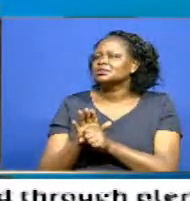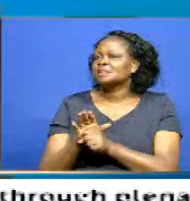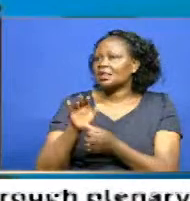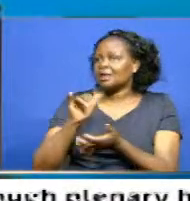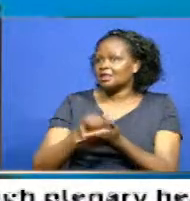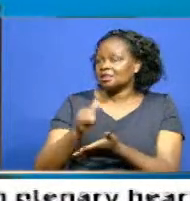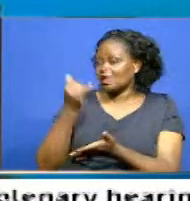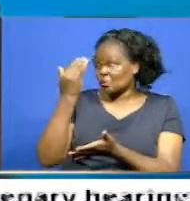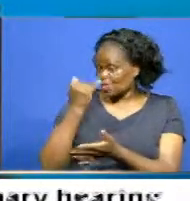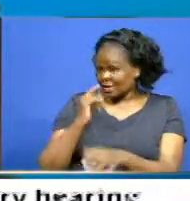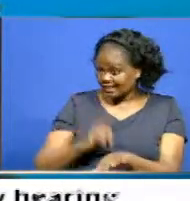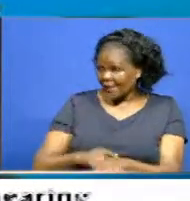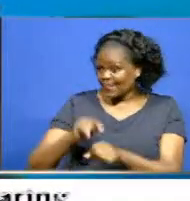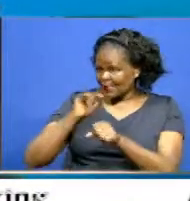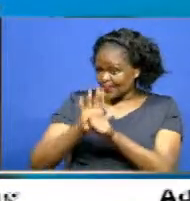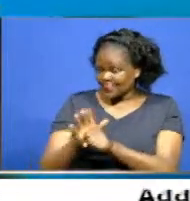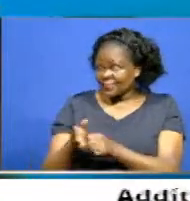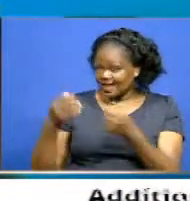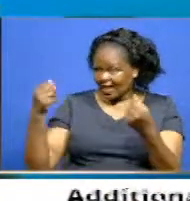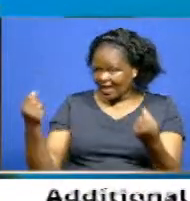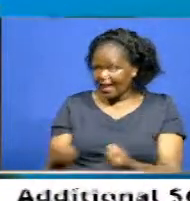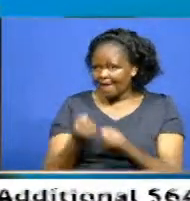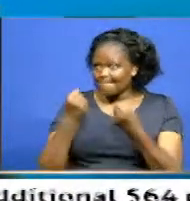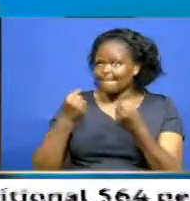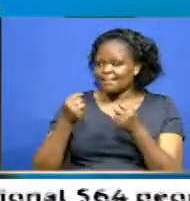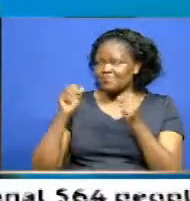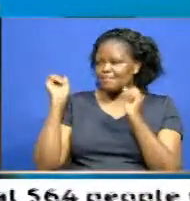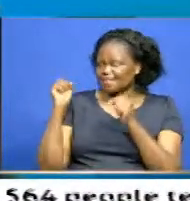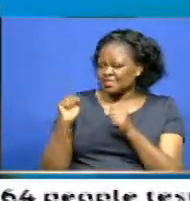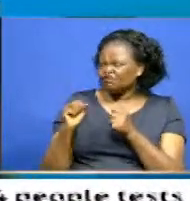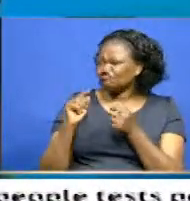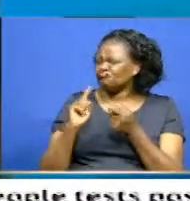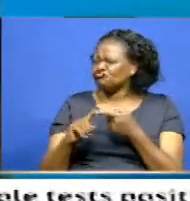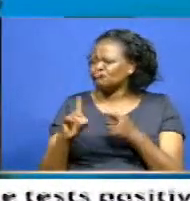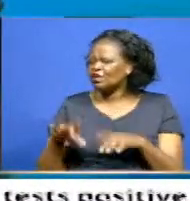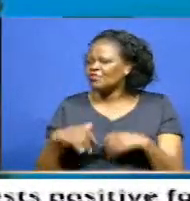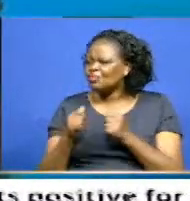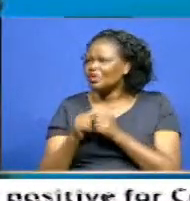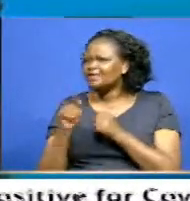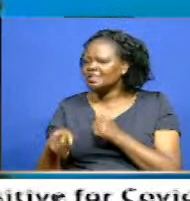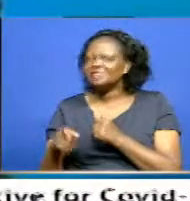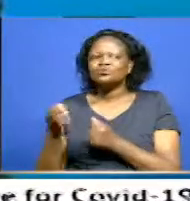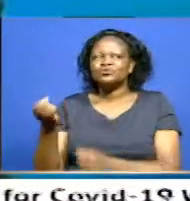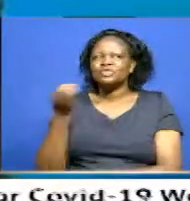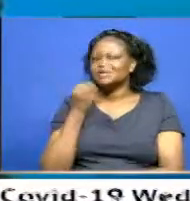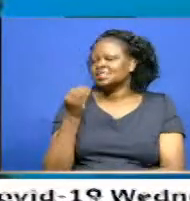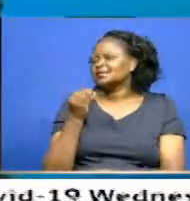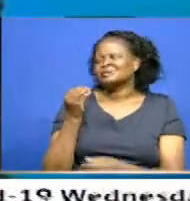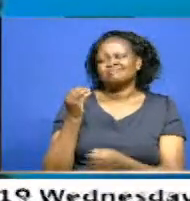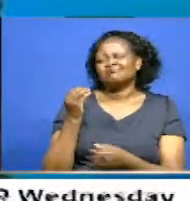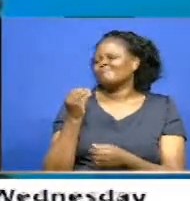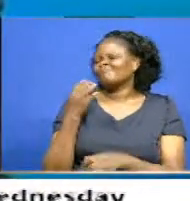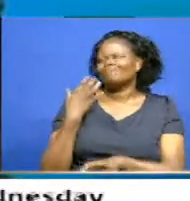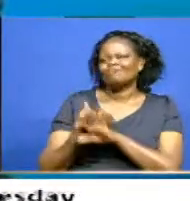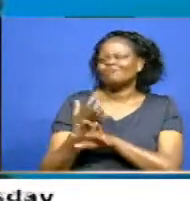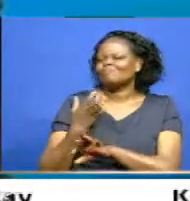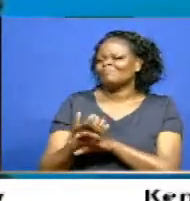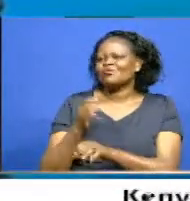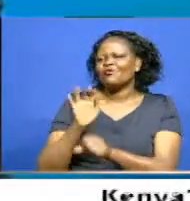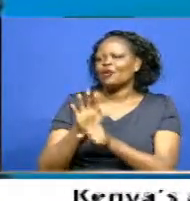why when COVID-19 happened, the ability to cope, the ability to just put food on the table became very, very difficult for